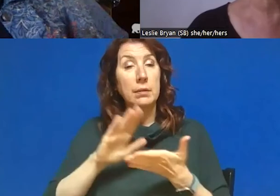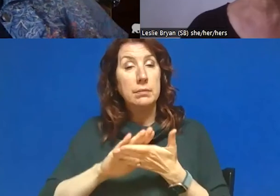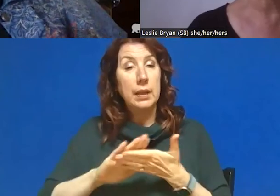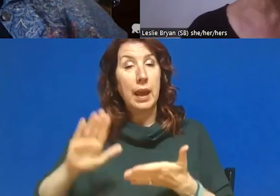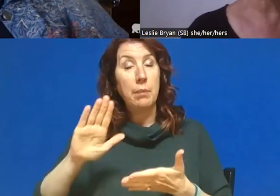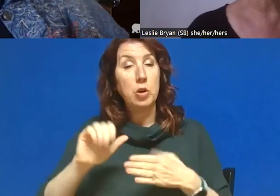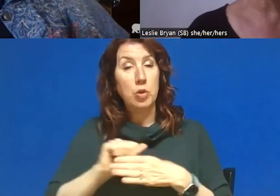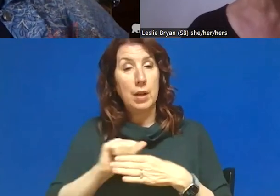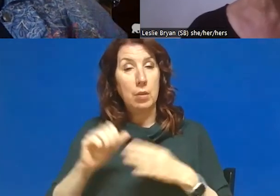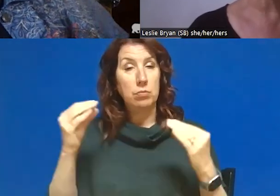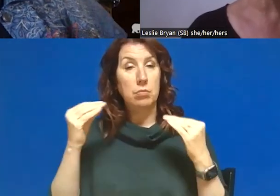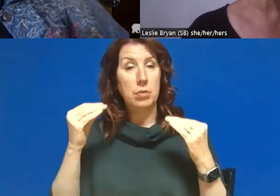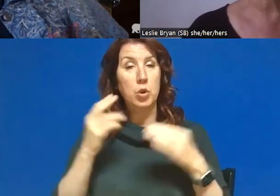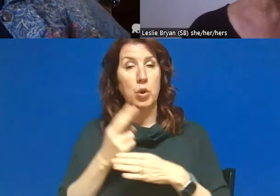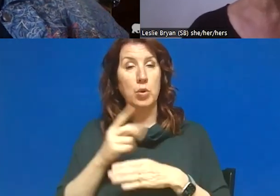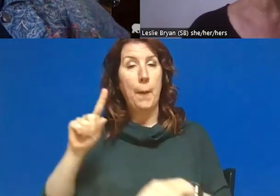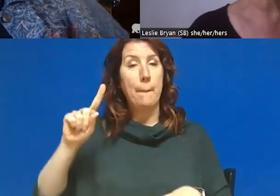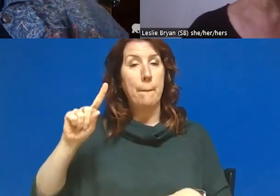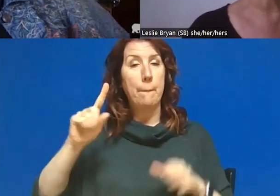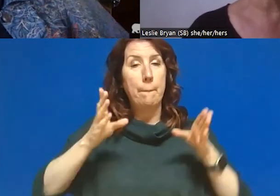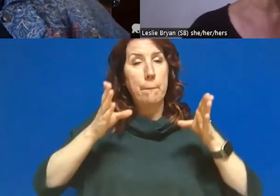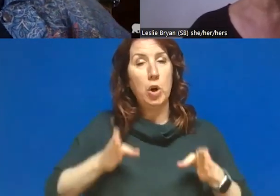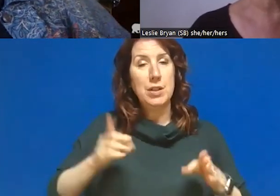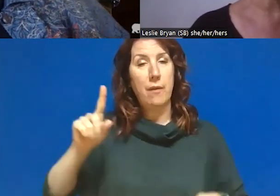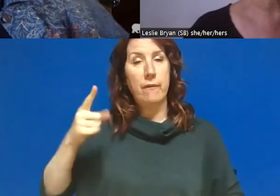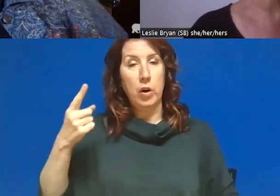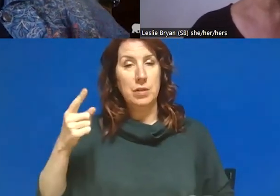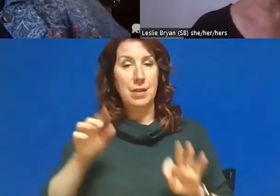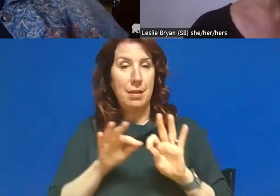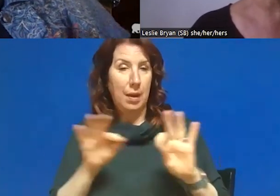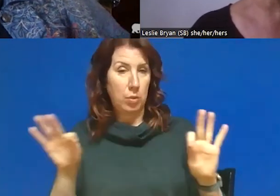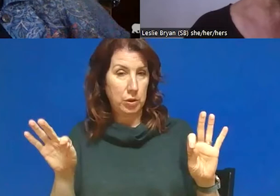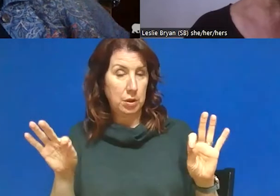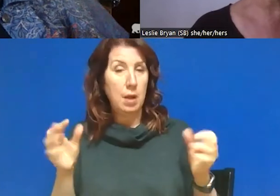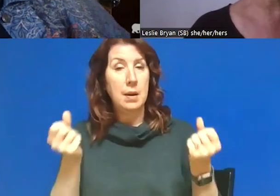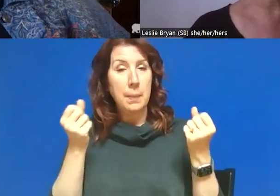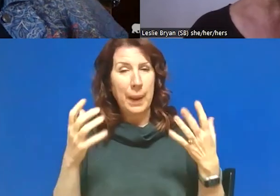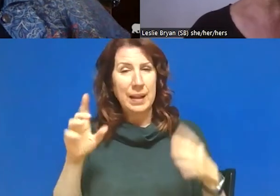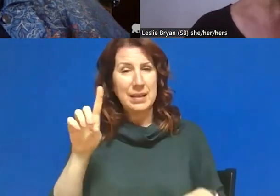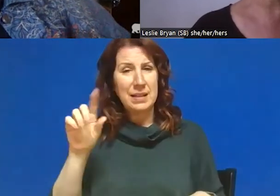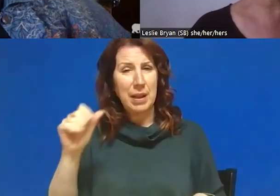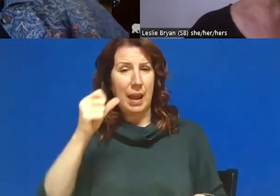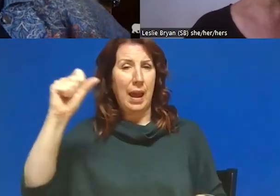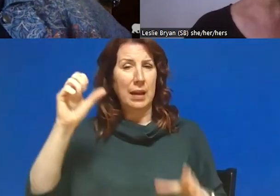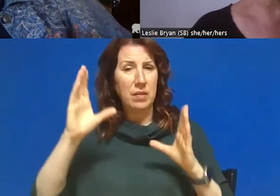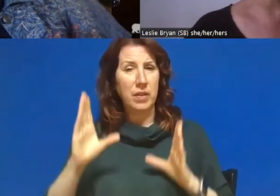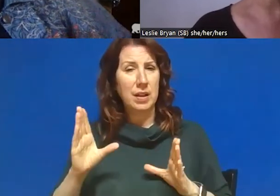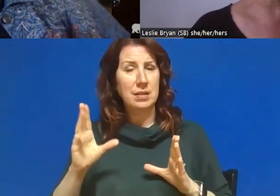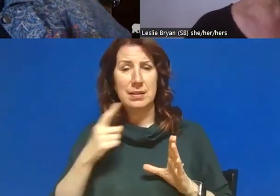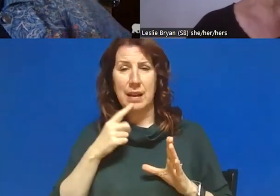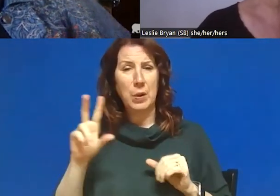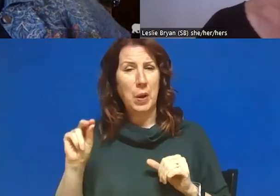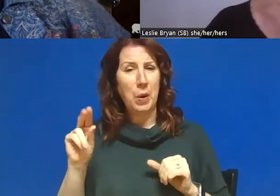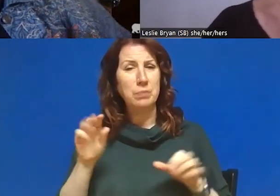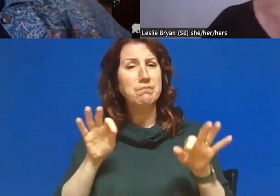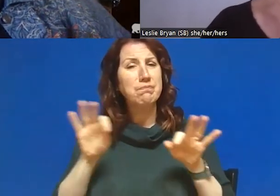quote unquote person first language for disabled people. This is a good one. But many disability activists argue against this framing. Can you